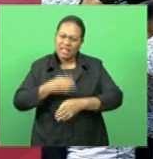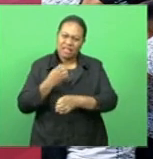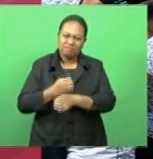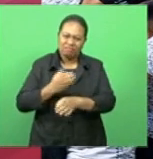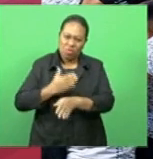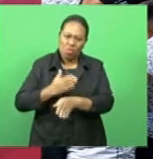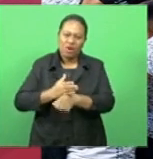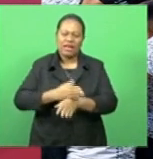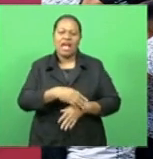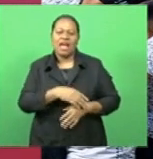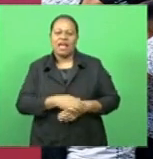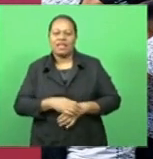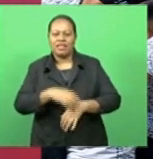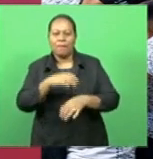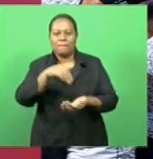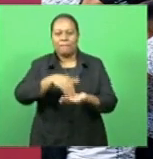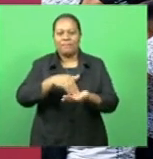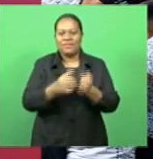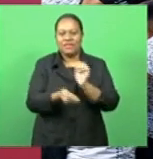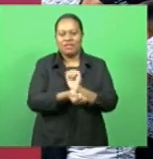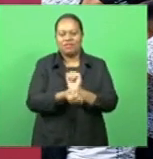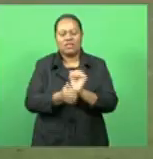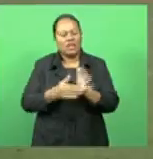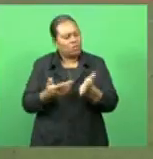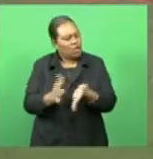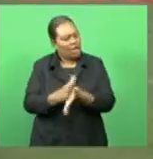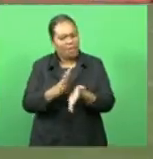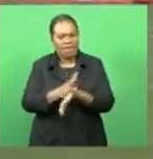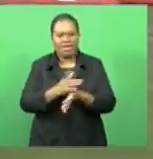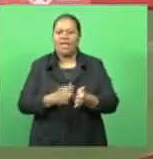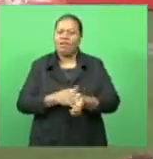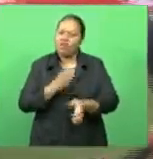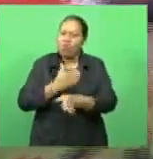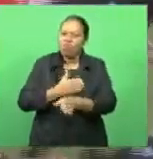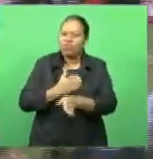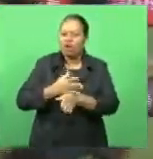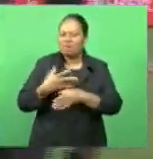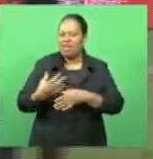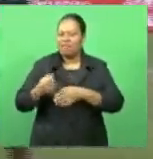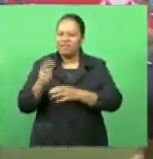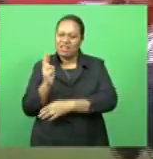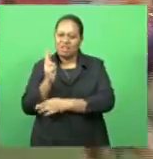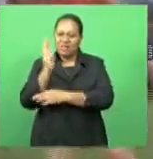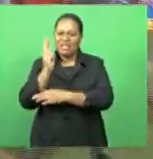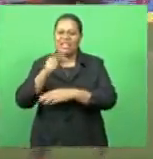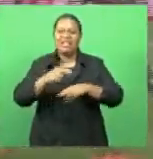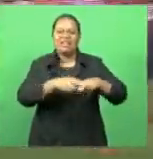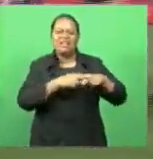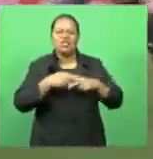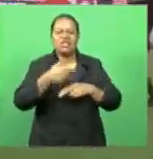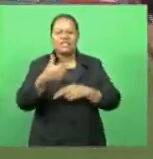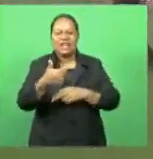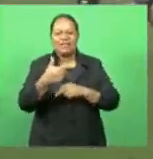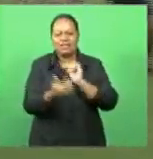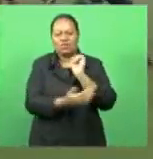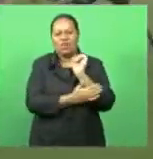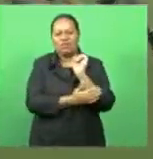police officer. I am happy with where I am in terms of my career and also representing Fiji in sevens rugby.